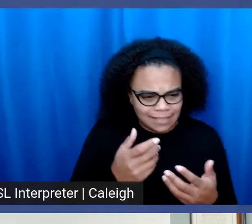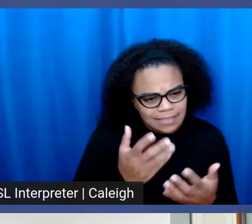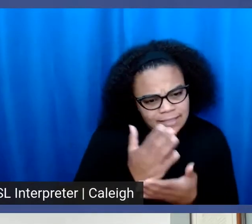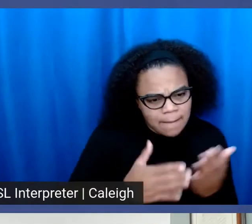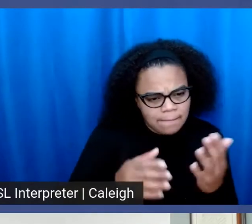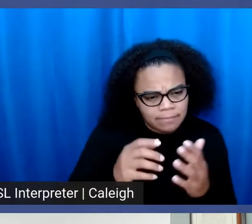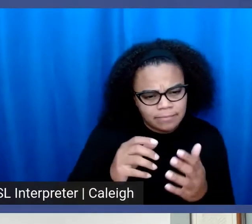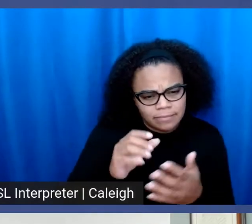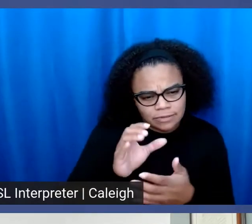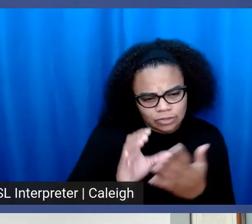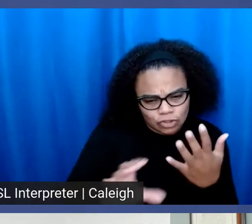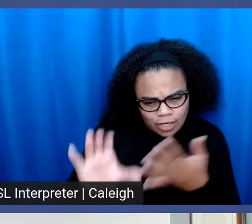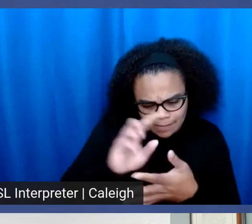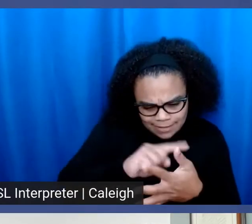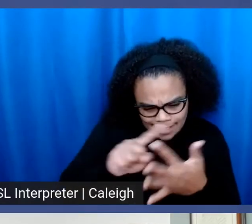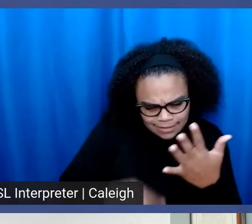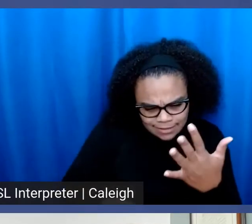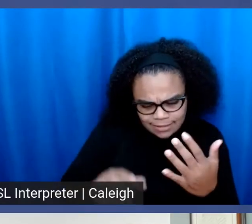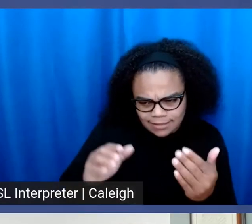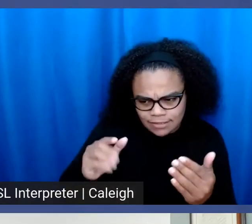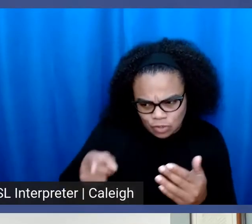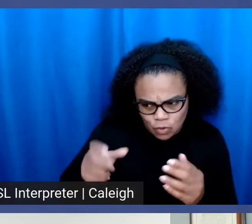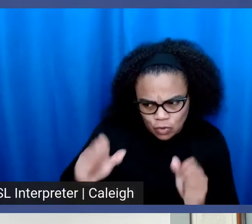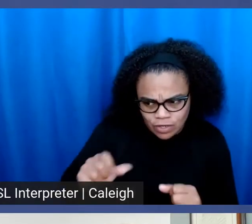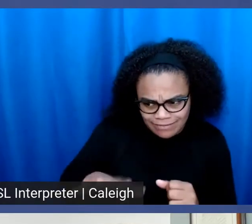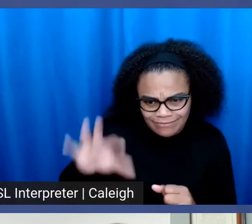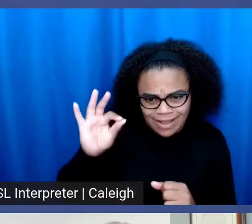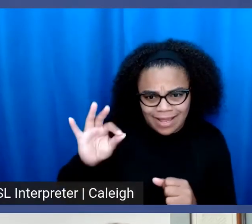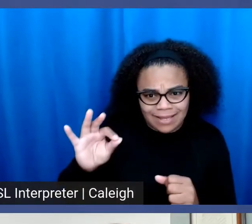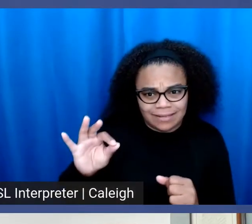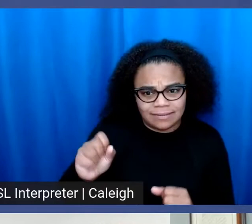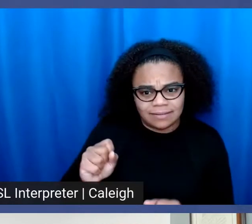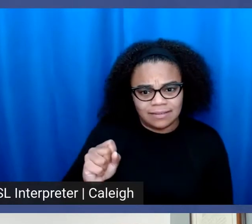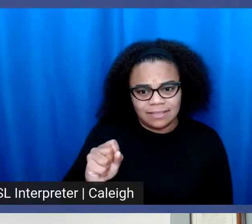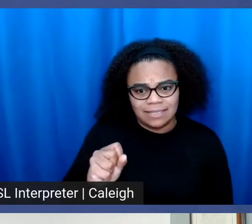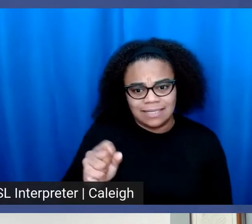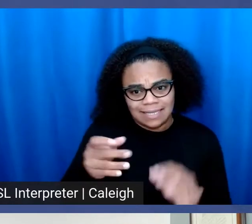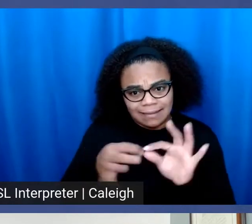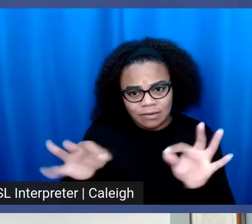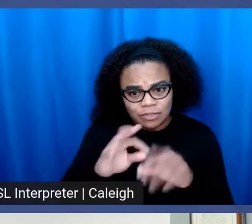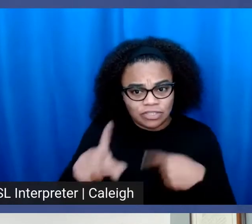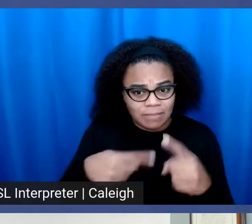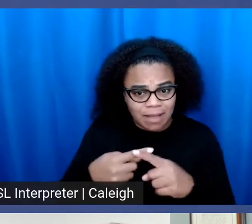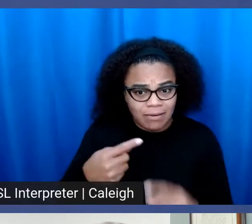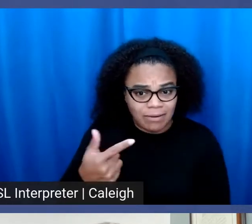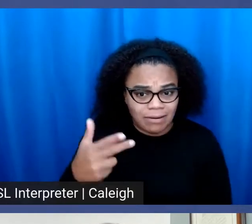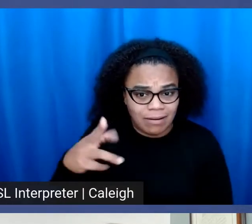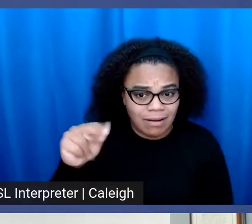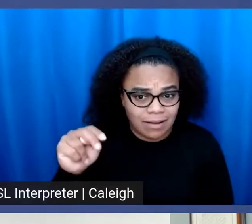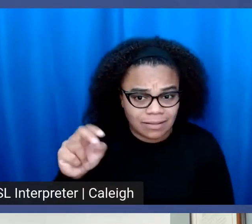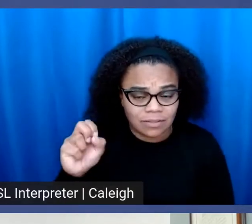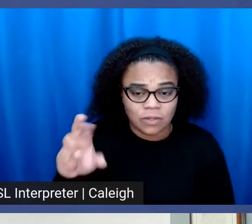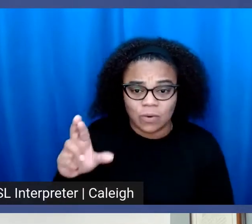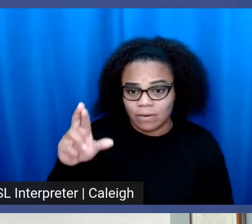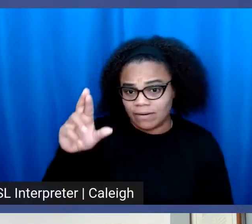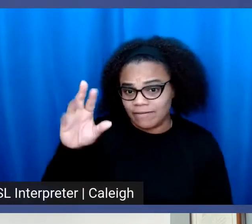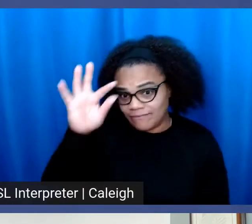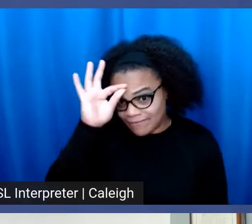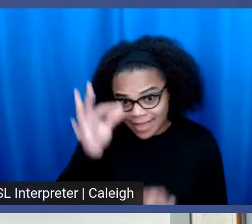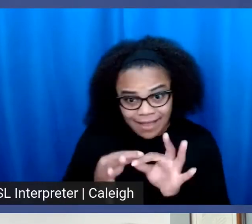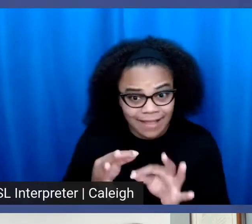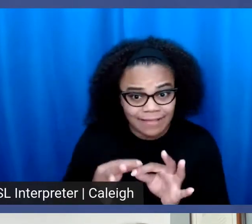frankly mirror the current one, you could find speech about guns on the chopping block. You could find speech about faith on the chopping block. You could